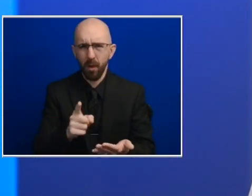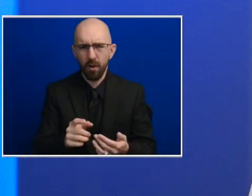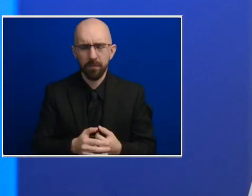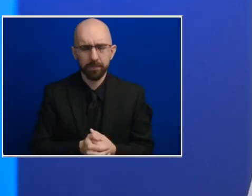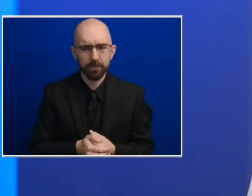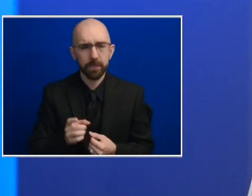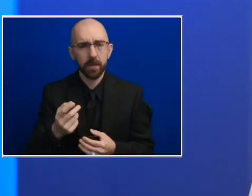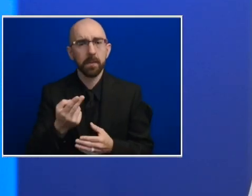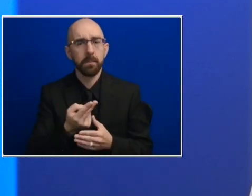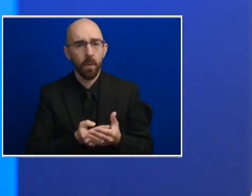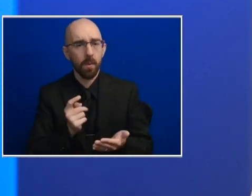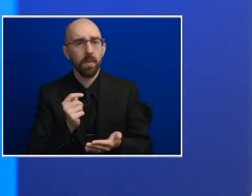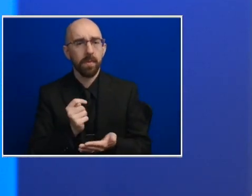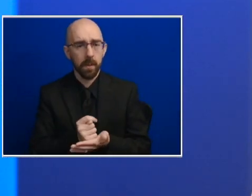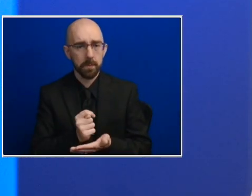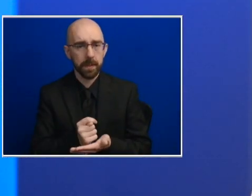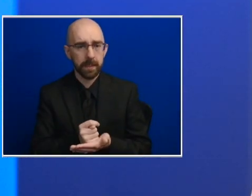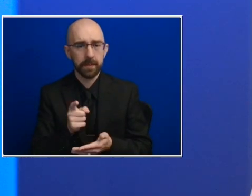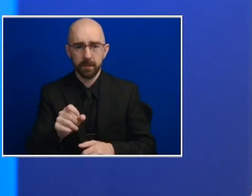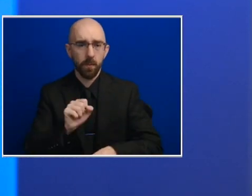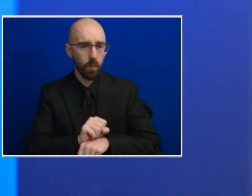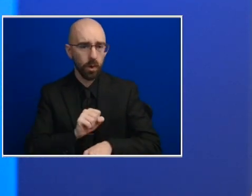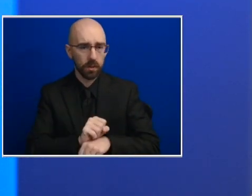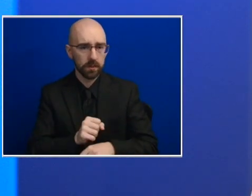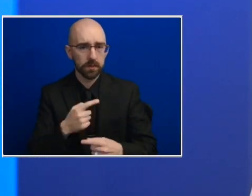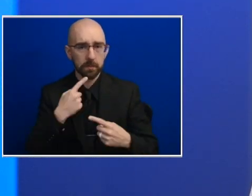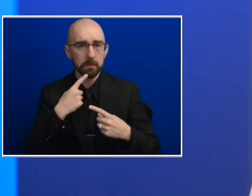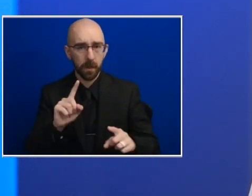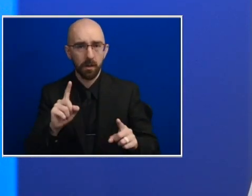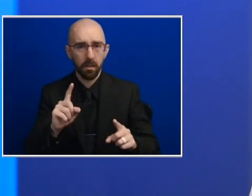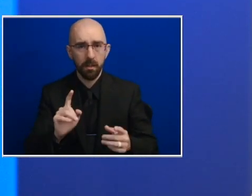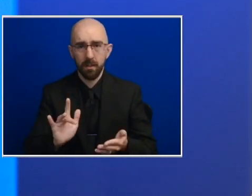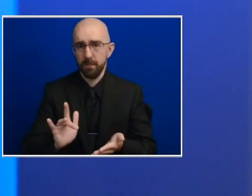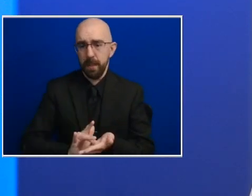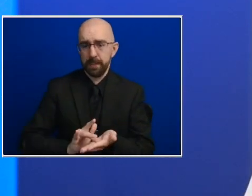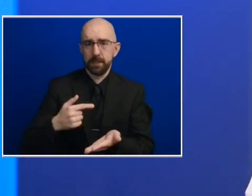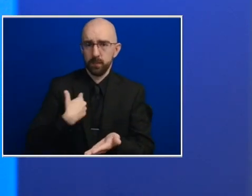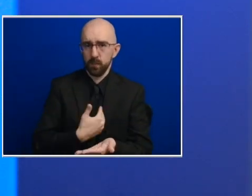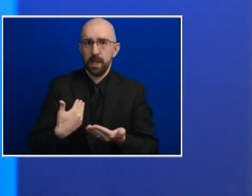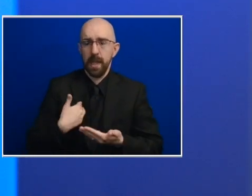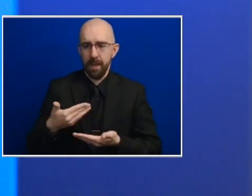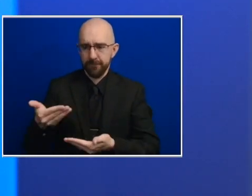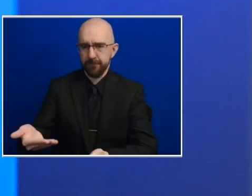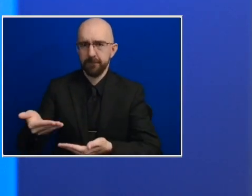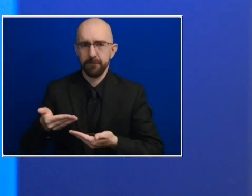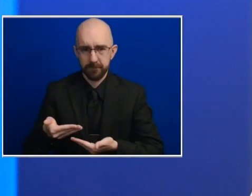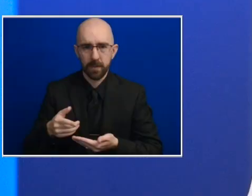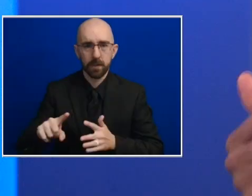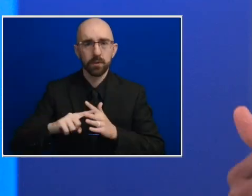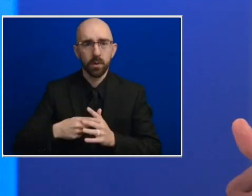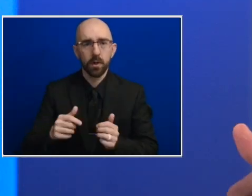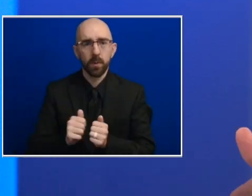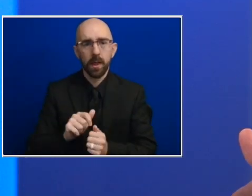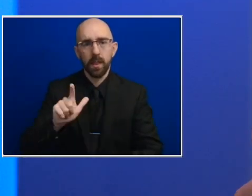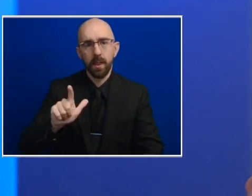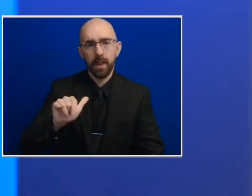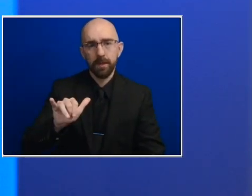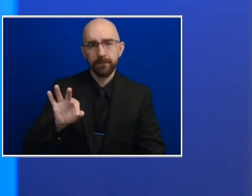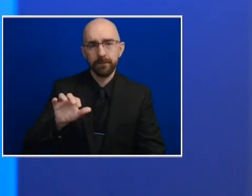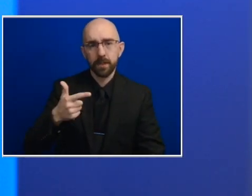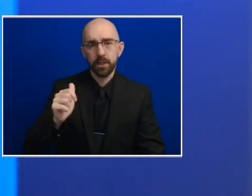they work. These are miraculous drugs that we have in our hands. So starting with Lyfgenia, which Linda will be